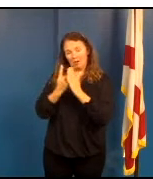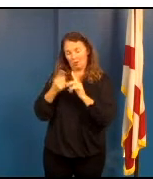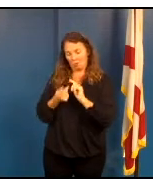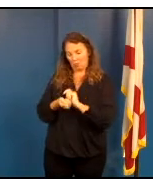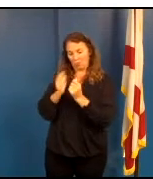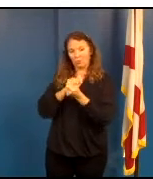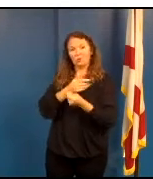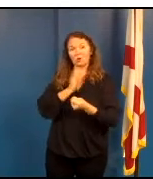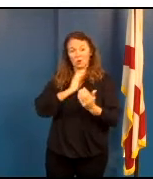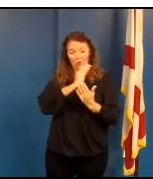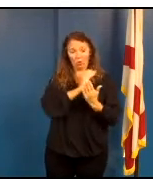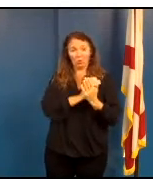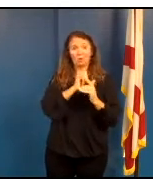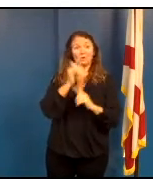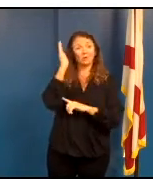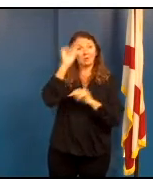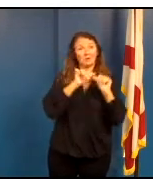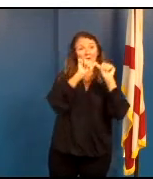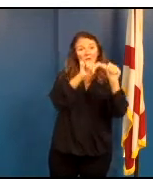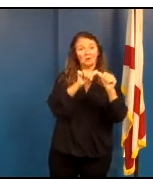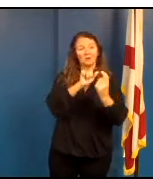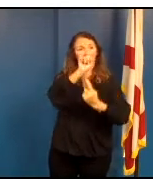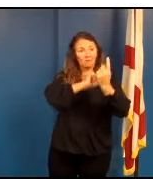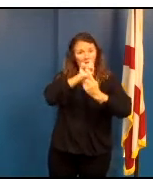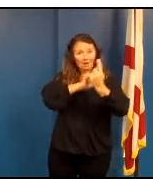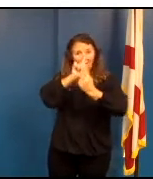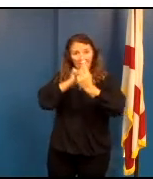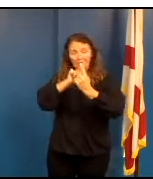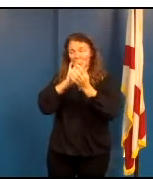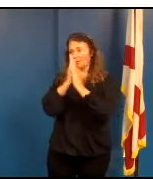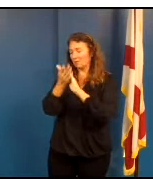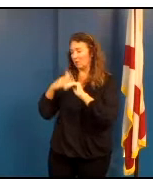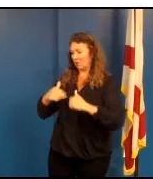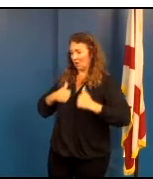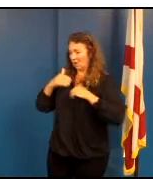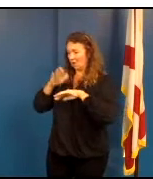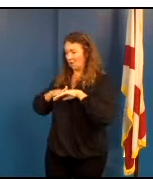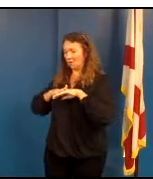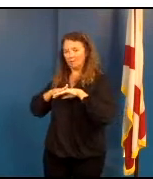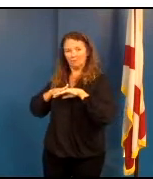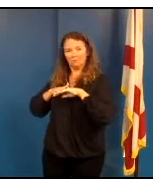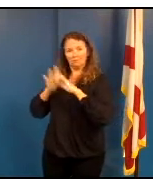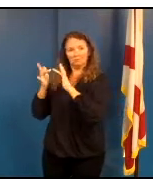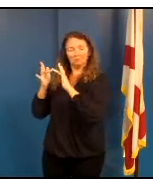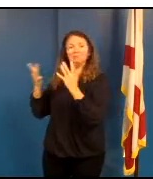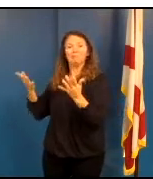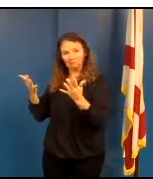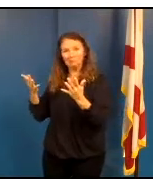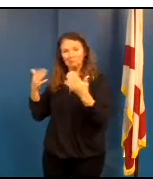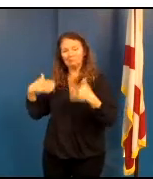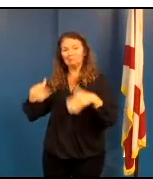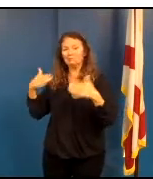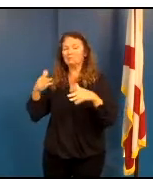our course delivery on a dime from face-to-face to live online modality. There are literally hundreds